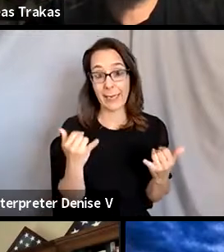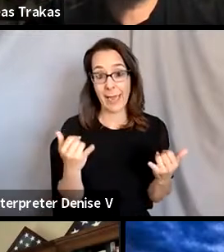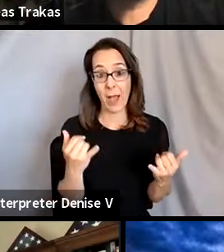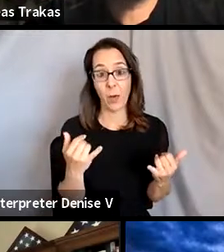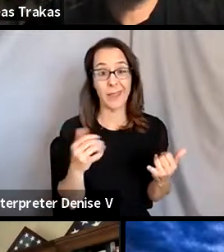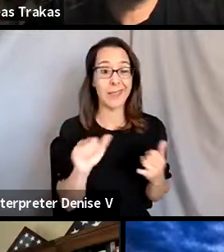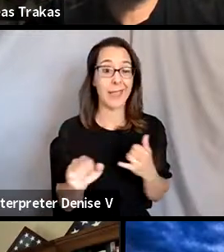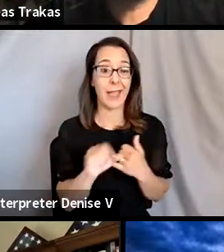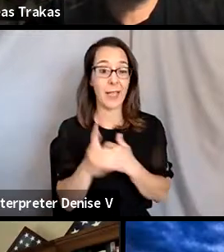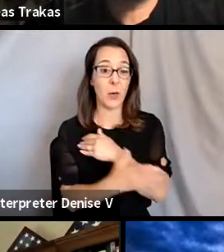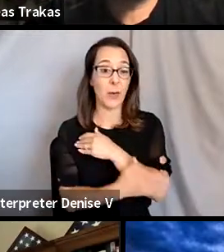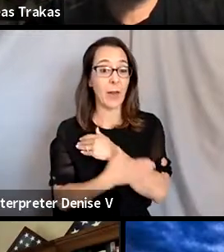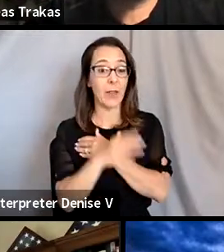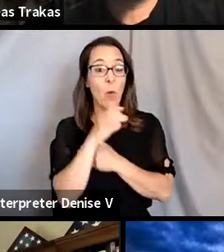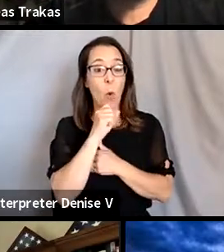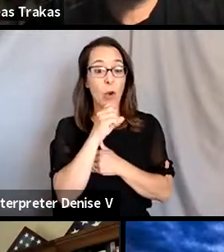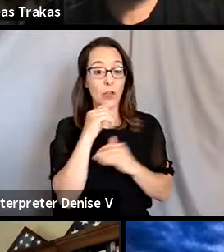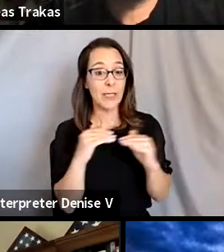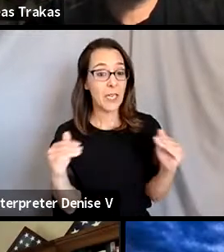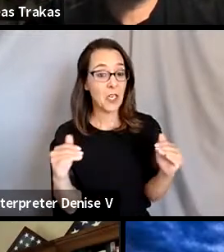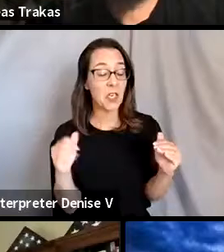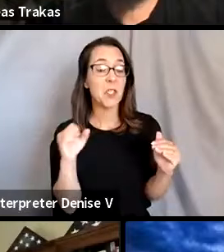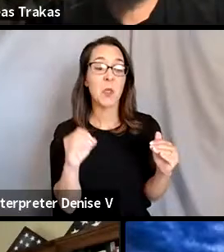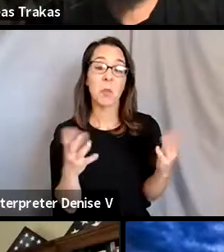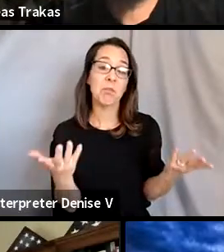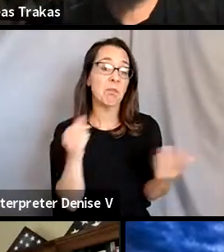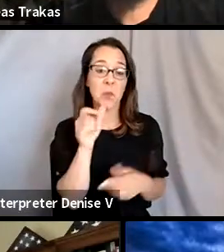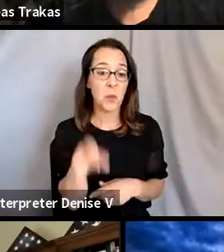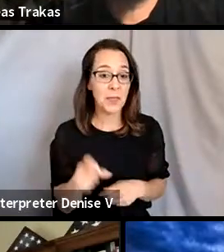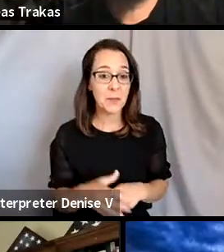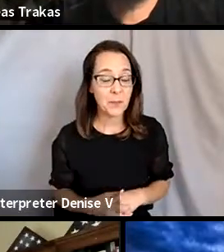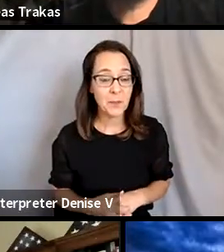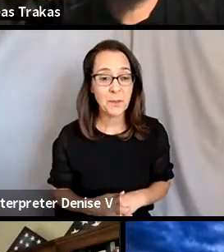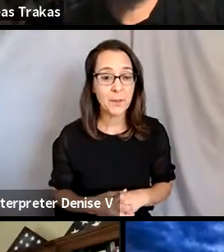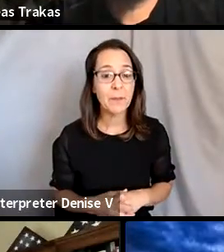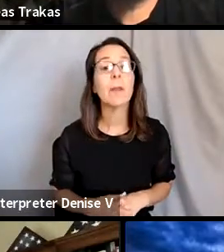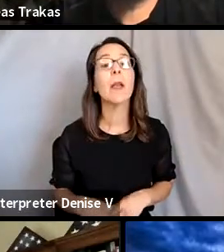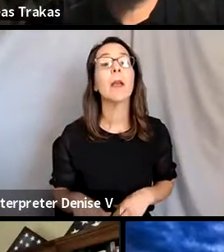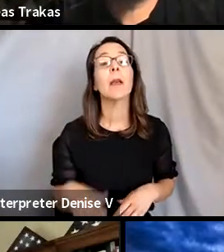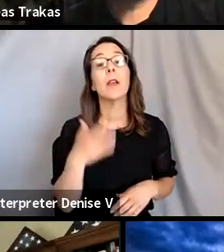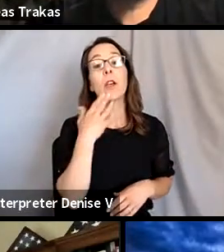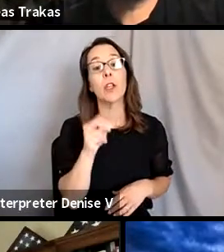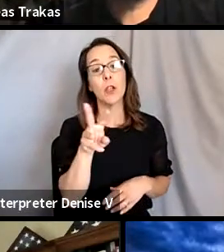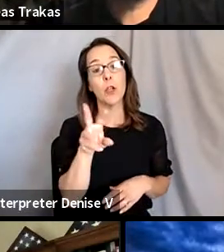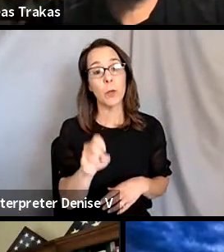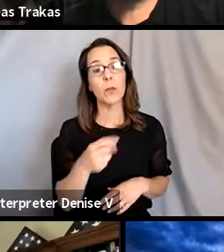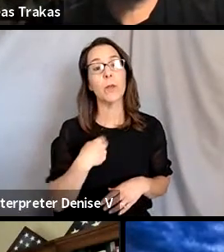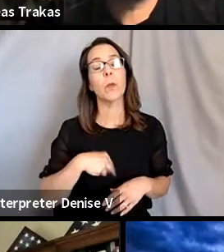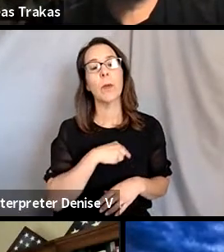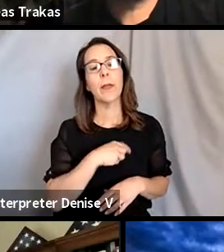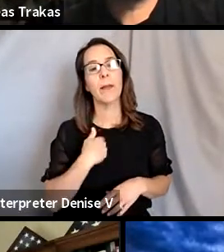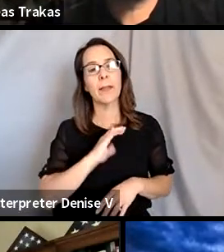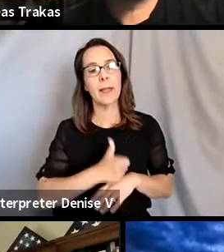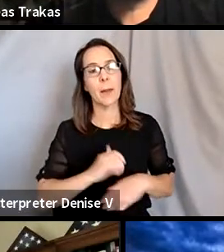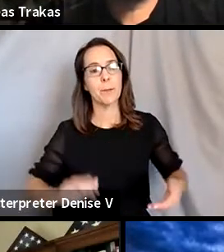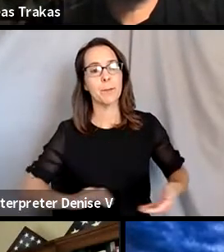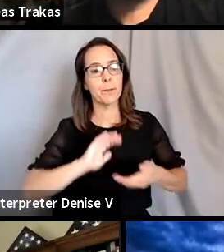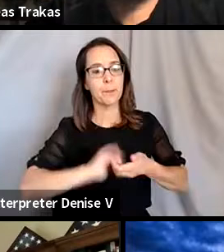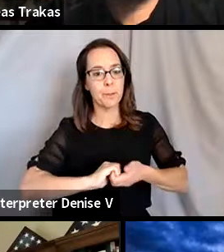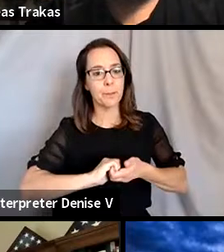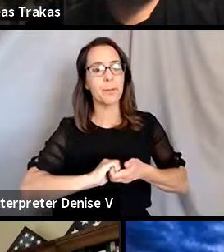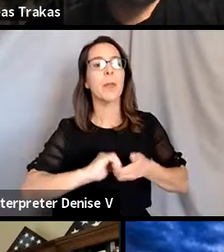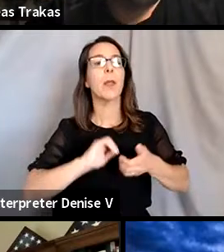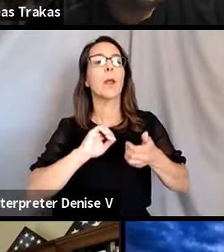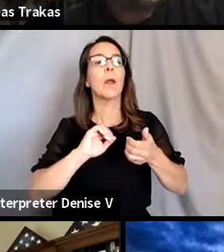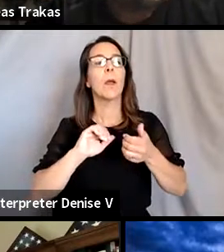not mandated to do that, just the symptomatic testing. The good news is that we've also partnered with the state of California